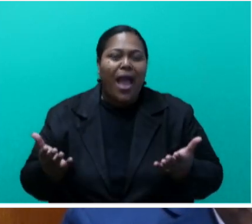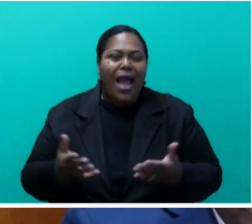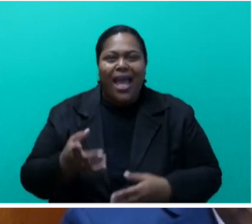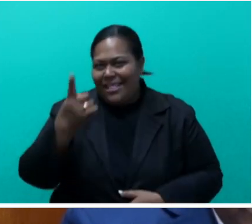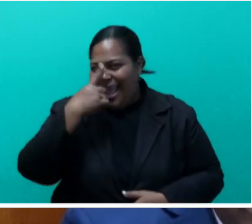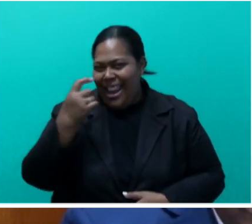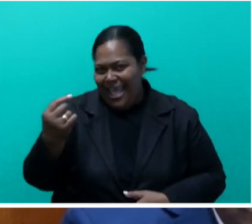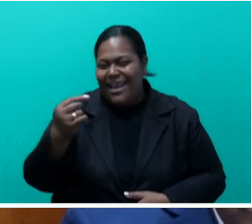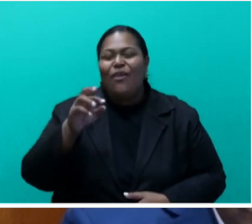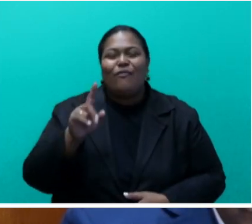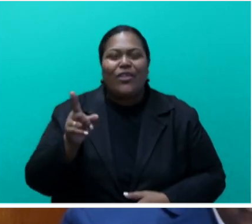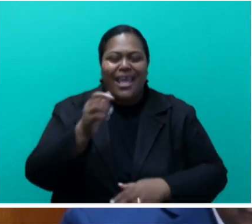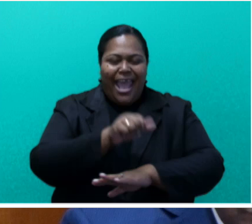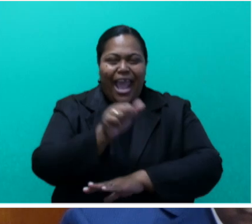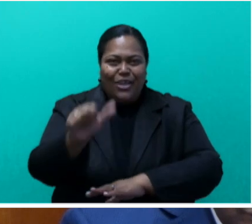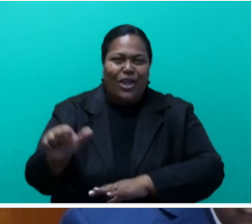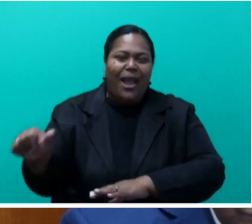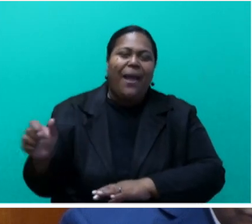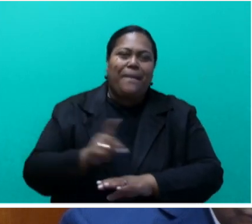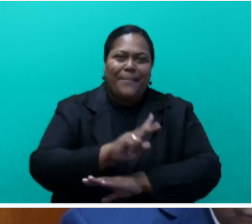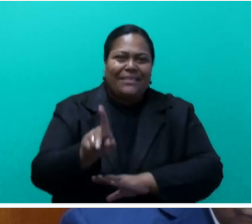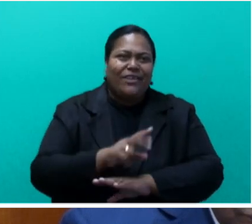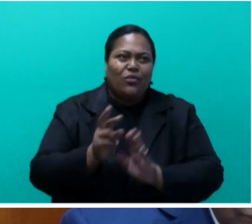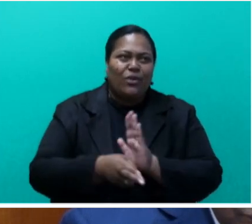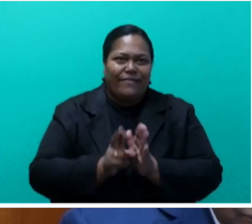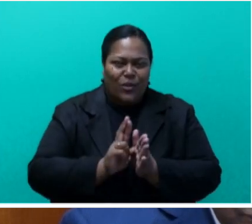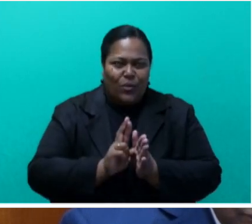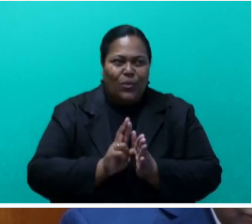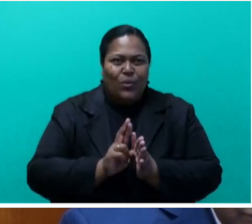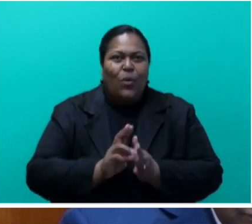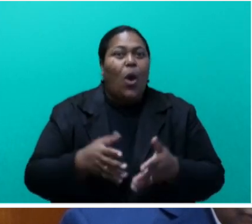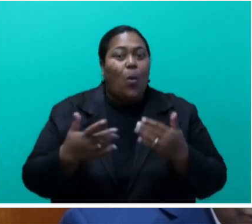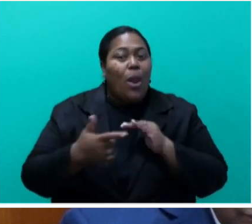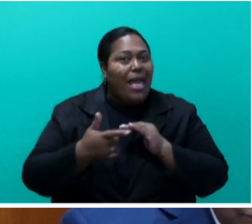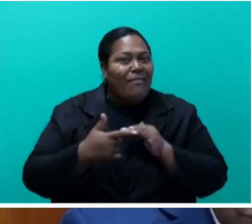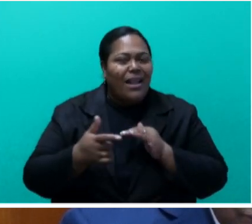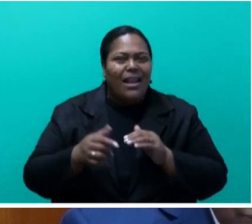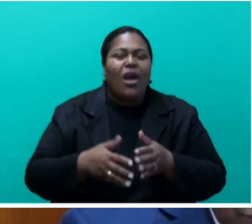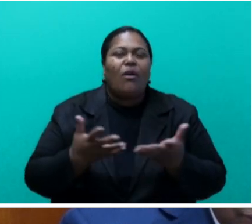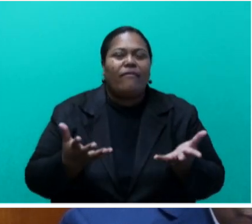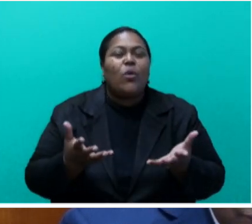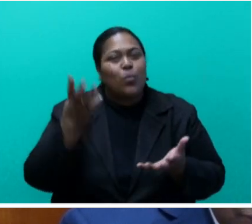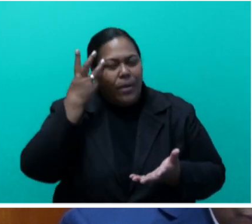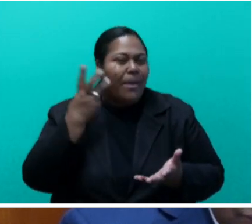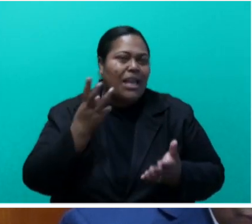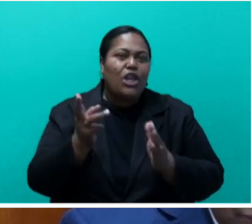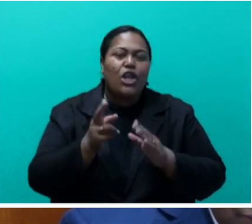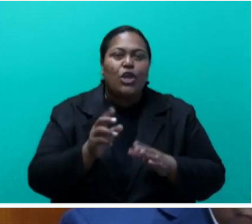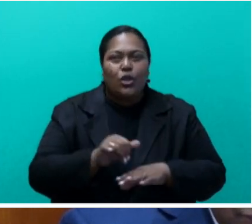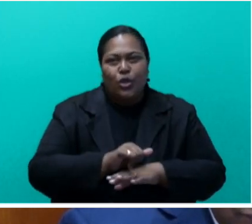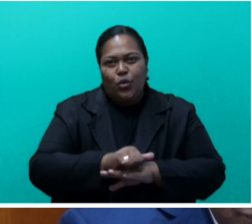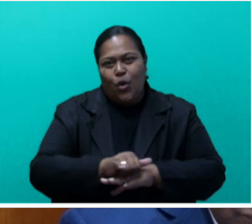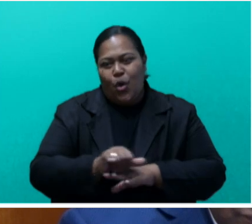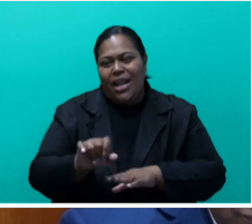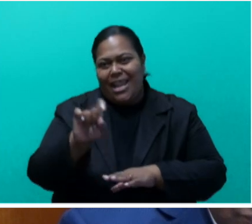Pacific Regional Review, leading up to the Commission on the Status of Women in New York in March next year. Honourable